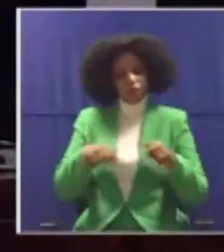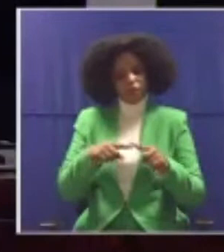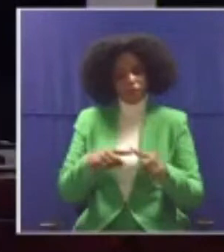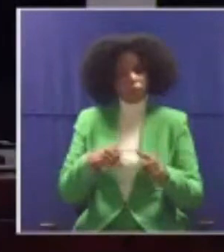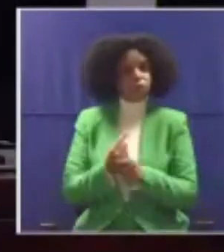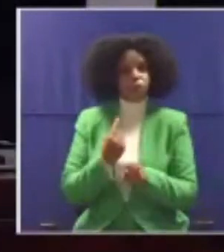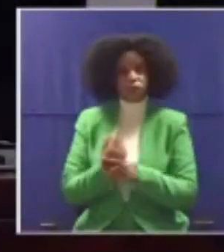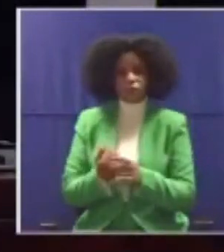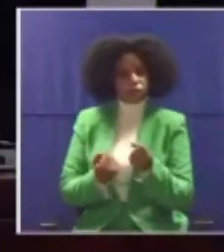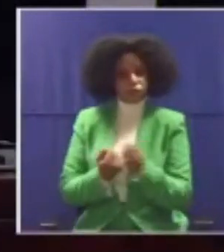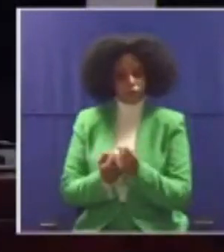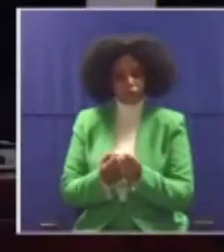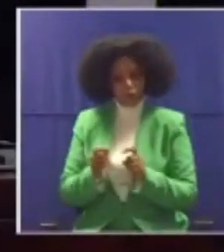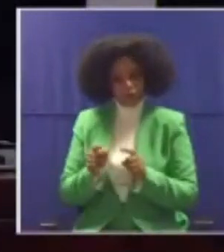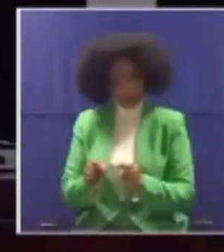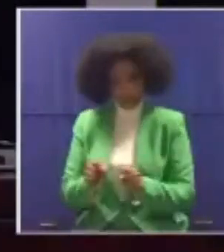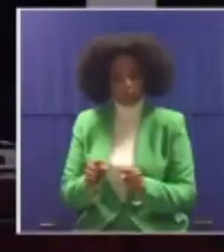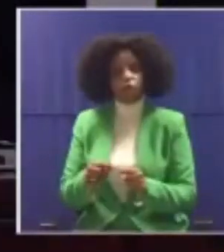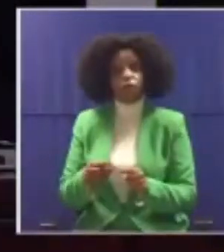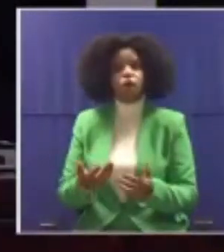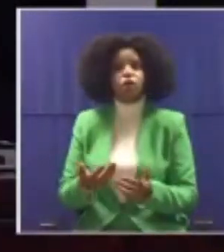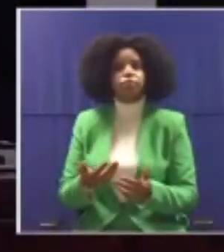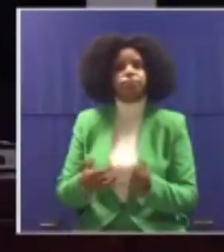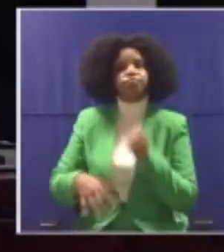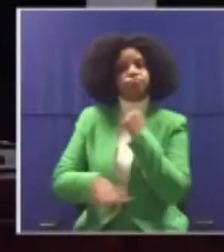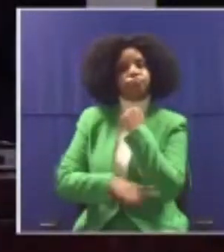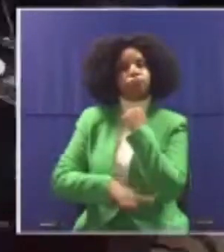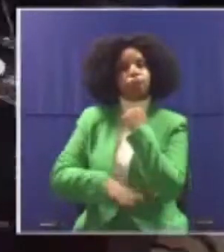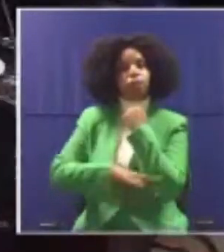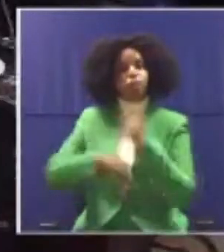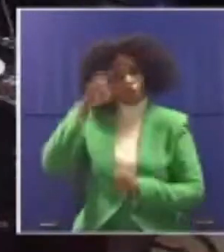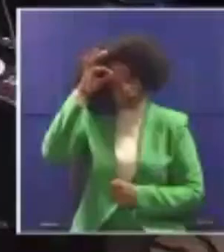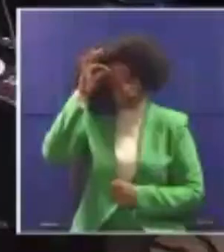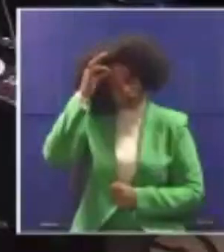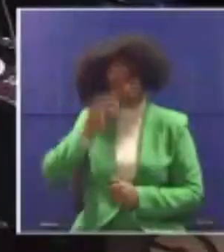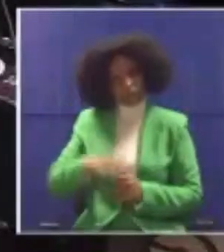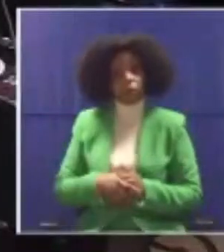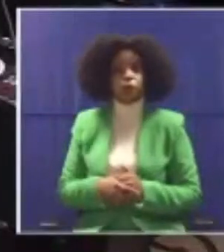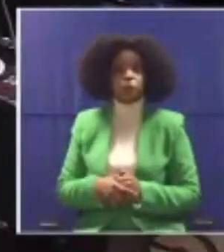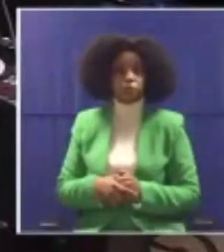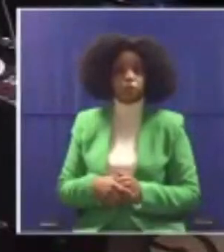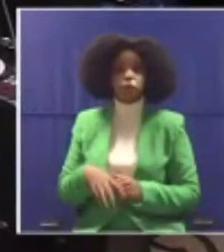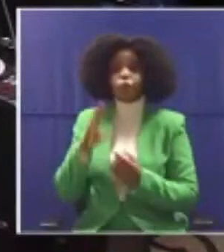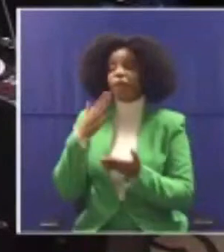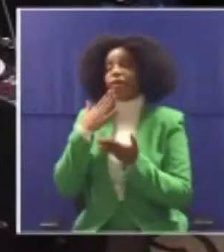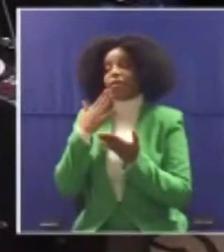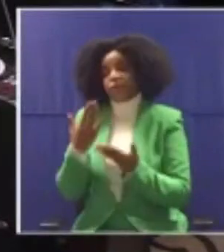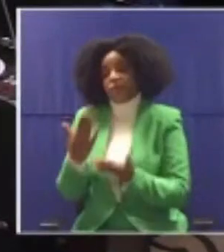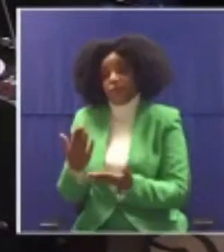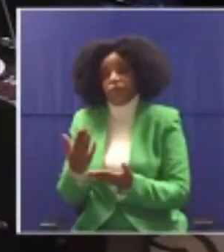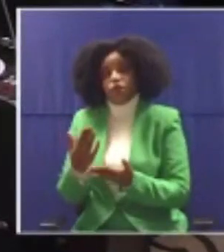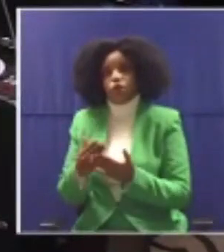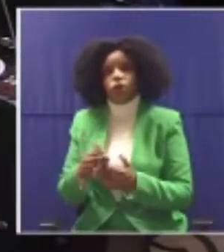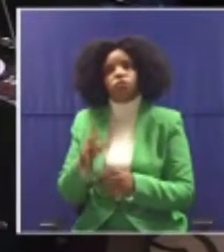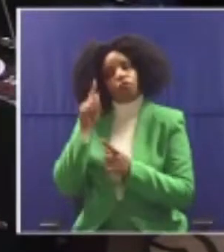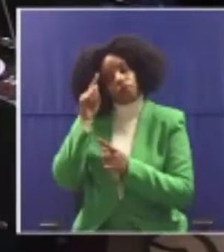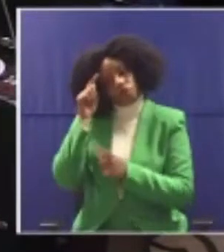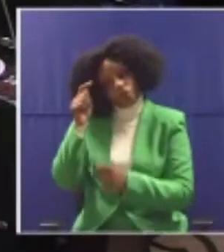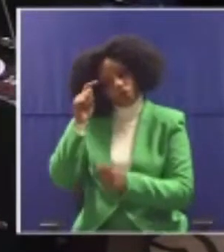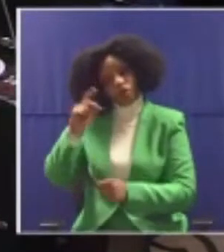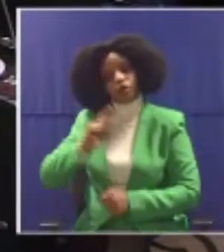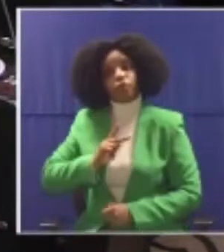does. Thank you very much. Thank you, Honorable Deputy President. The third supplementary